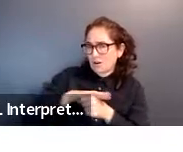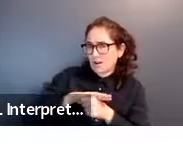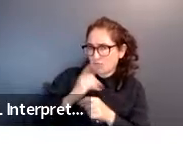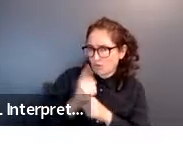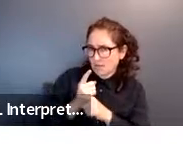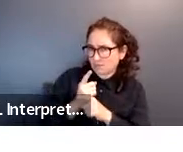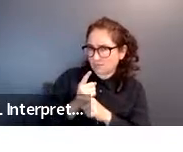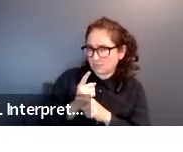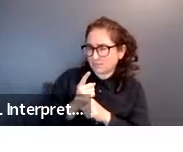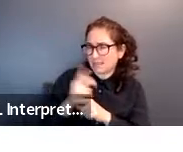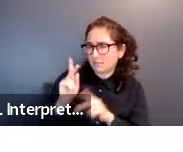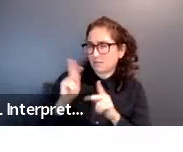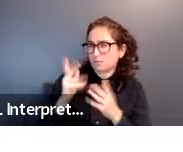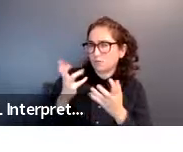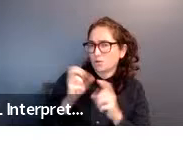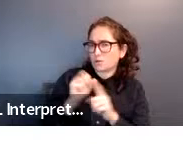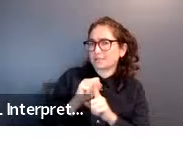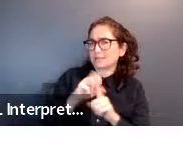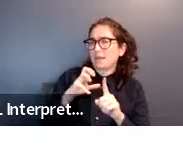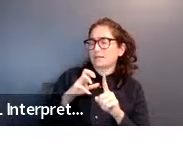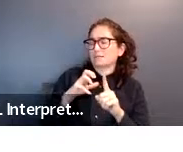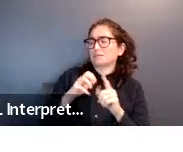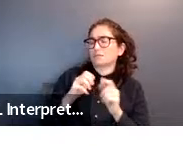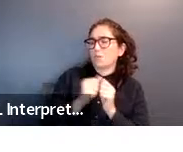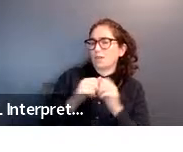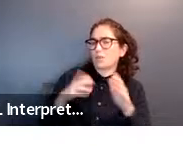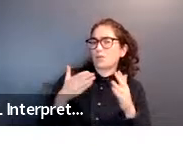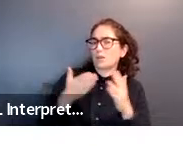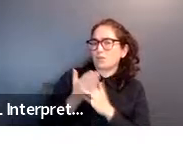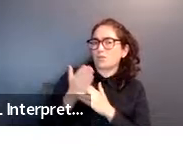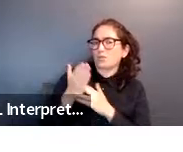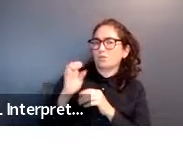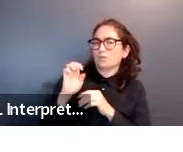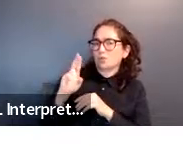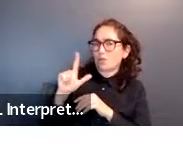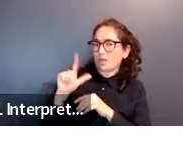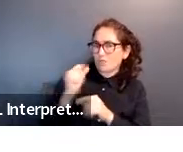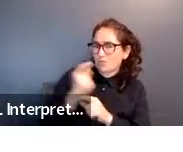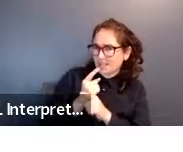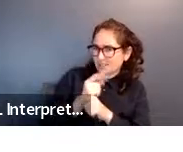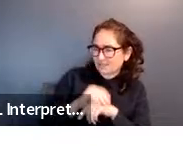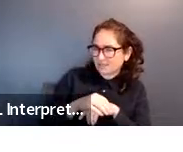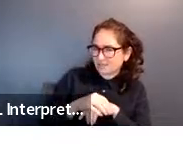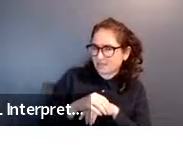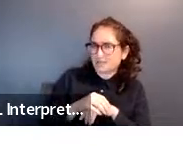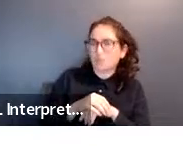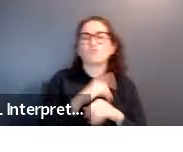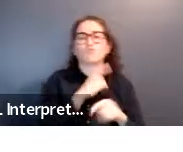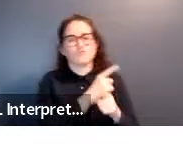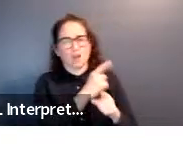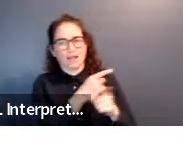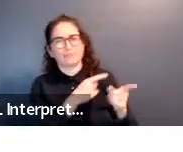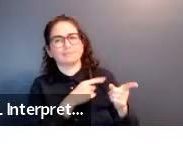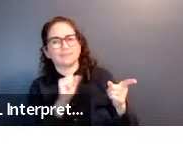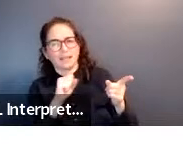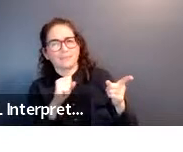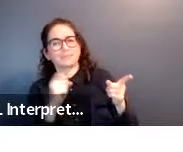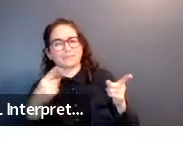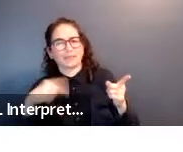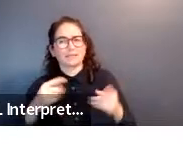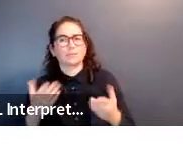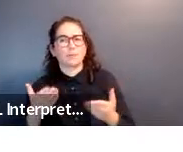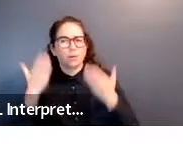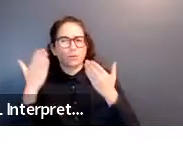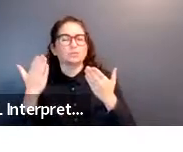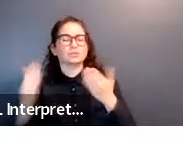these folks looking to expand, et cetera, without it going through the ULUP. Am I correct or? Yes, yeah, that's right. So these